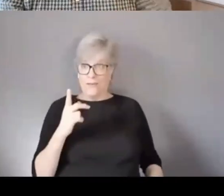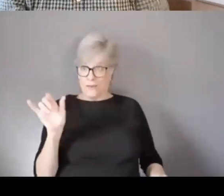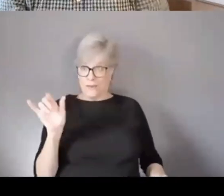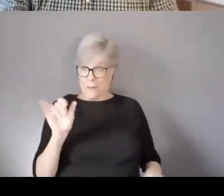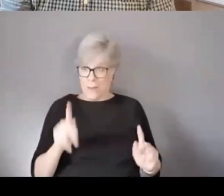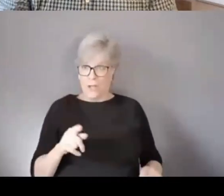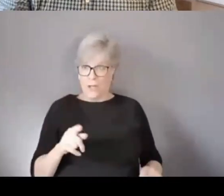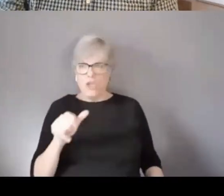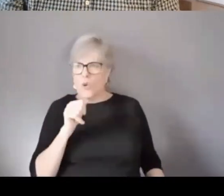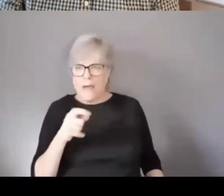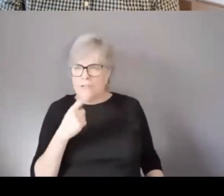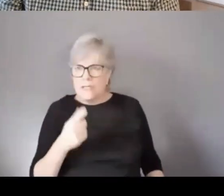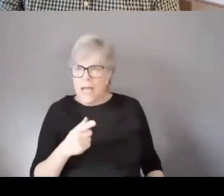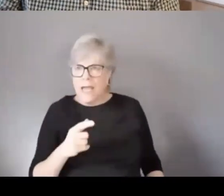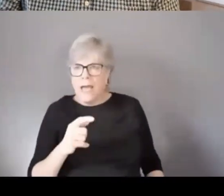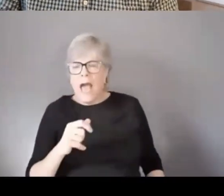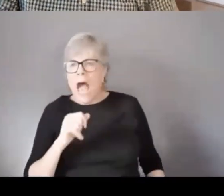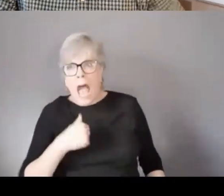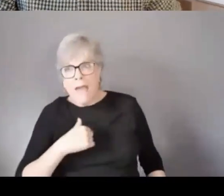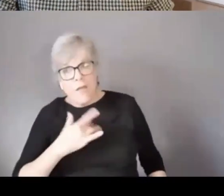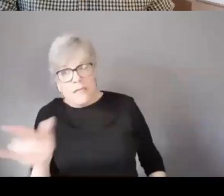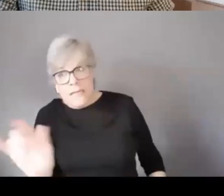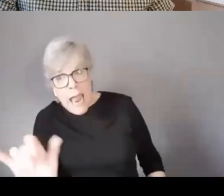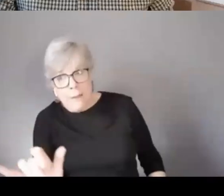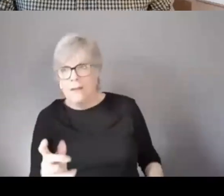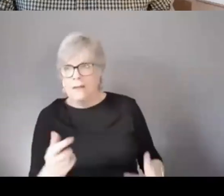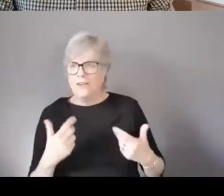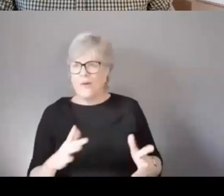I felt the same way if that doesn't feel comfortable to you.